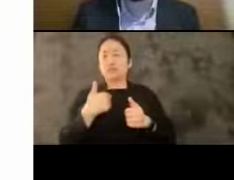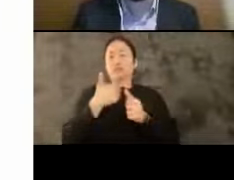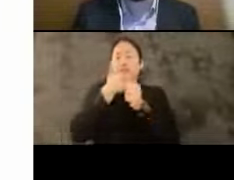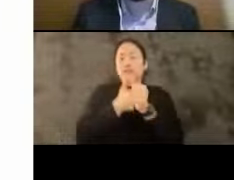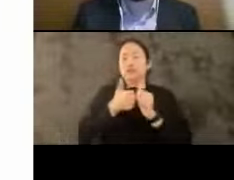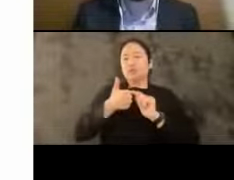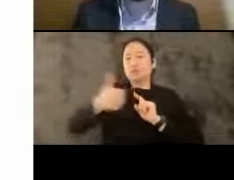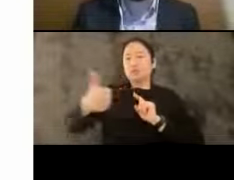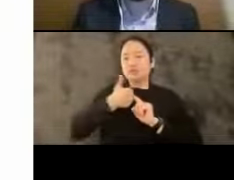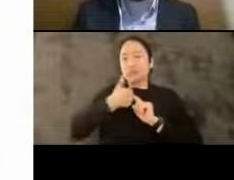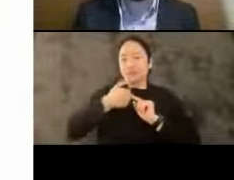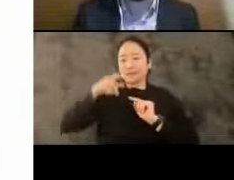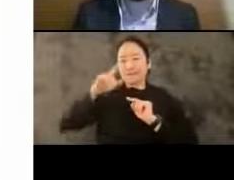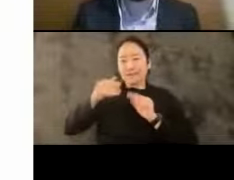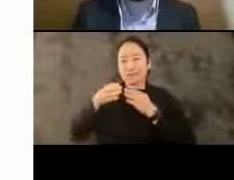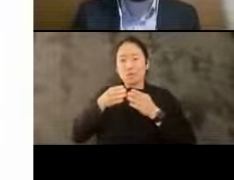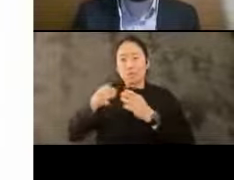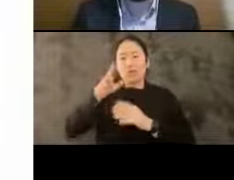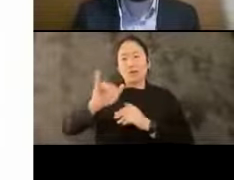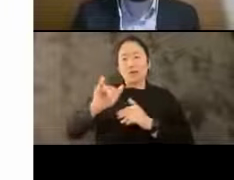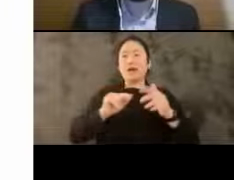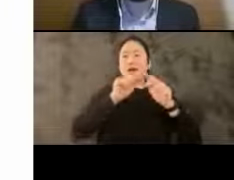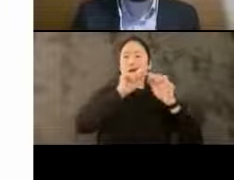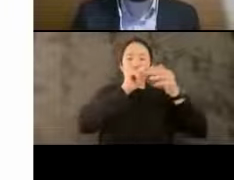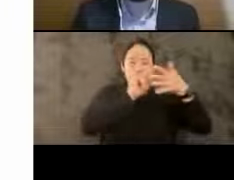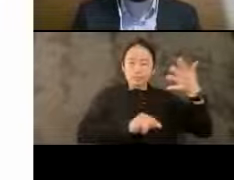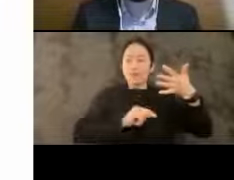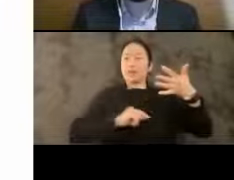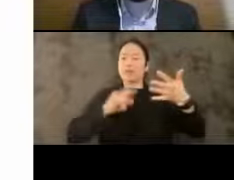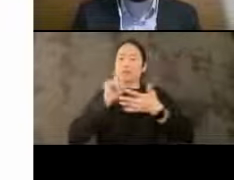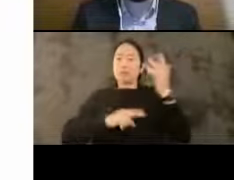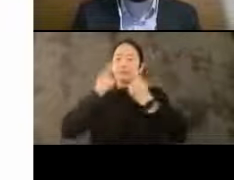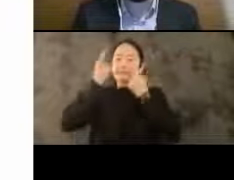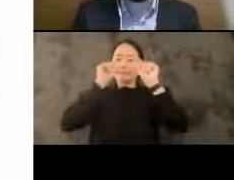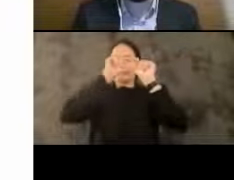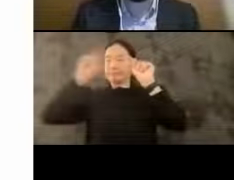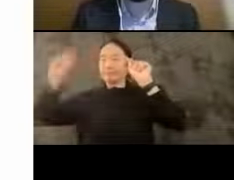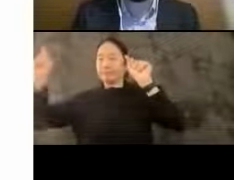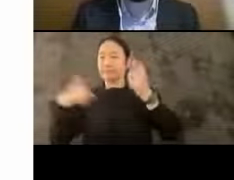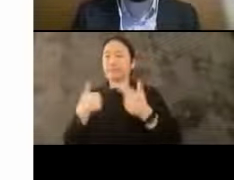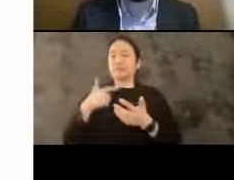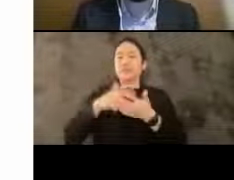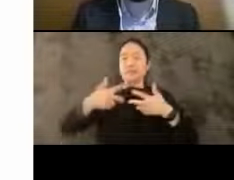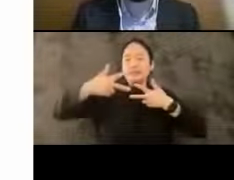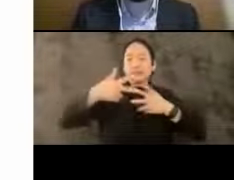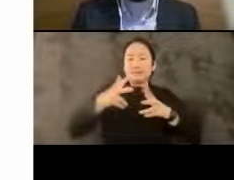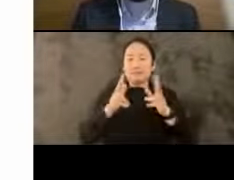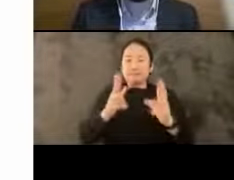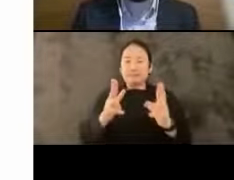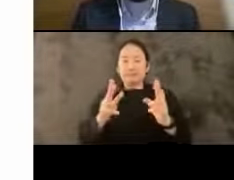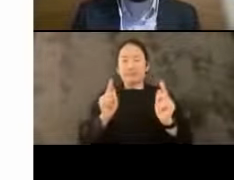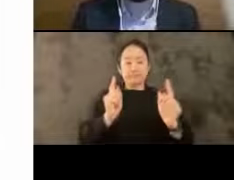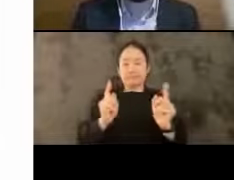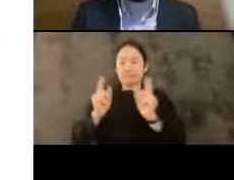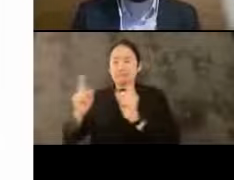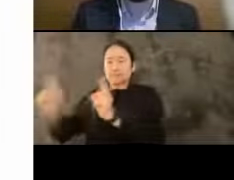on the left, and then the factors that we considered are at the top. So the segment characteristics, we looked at population